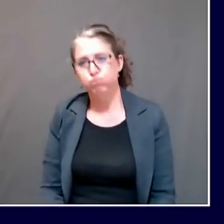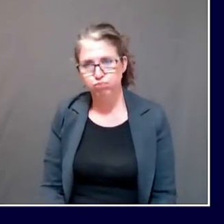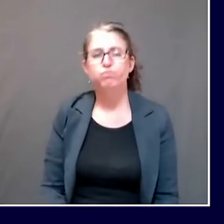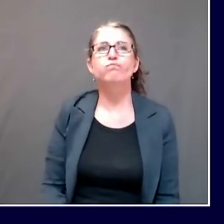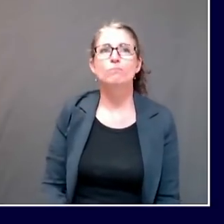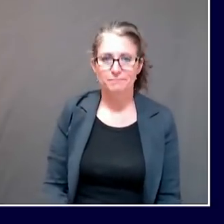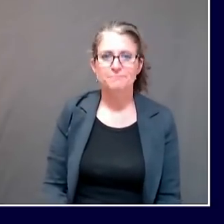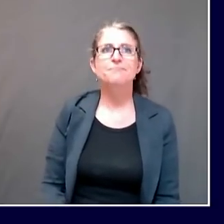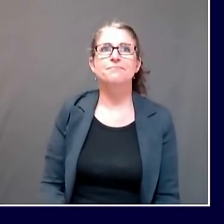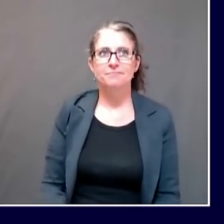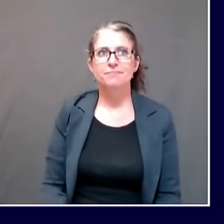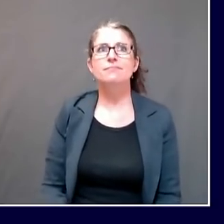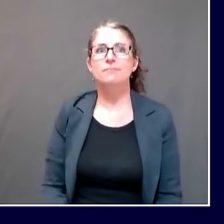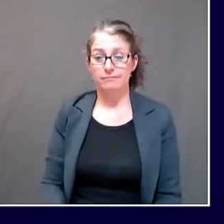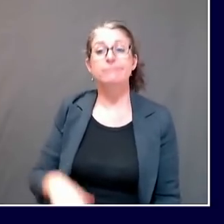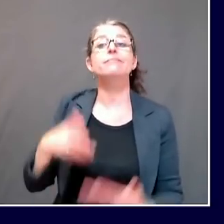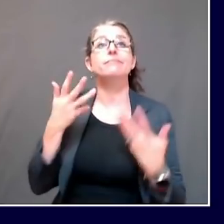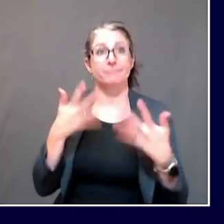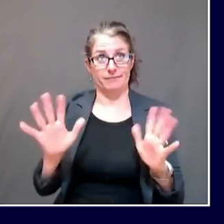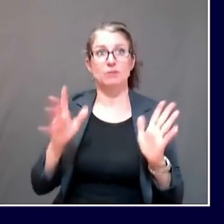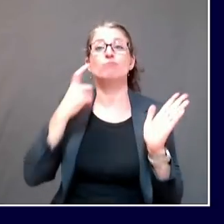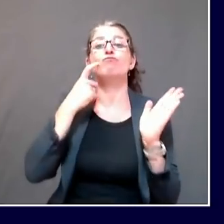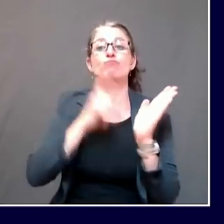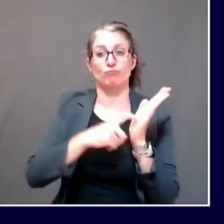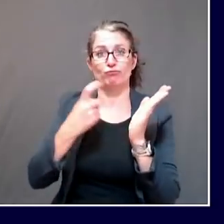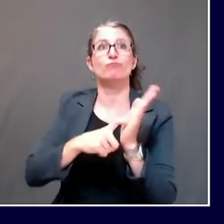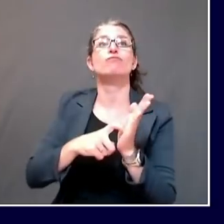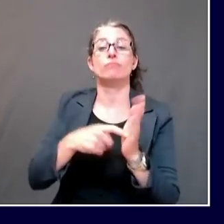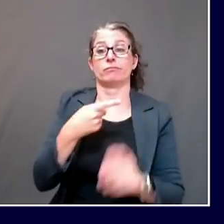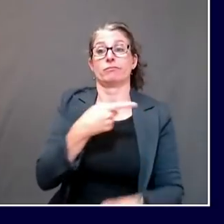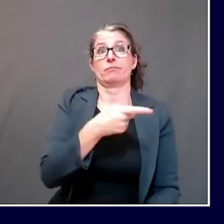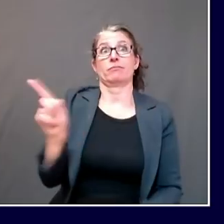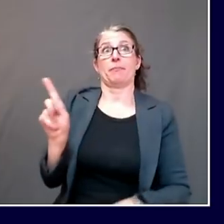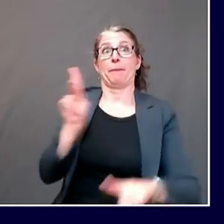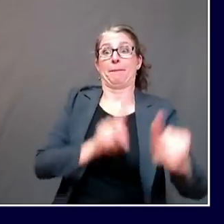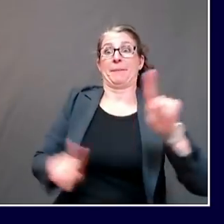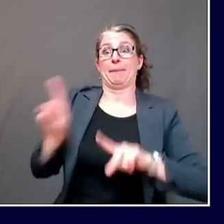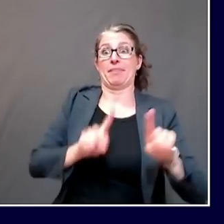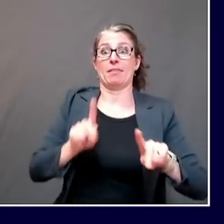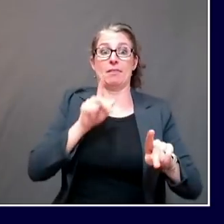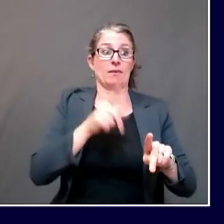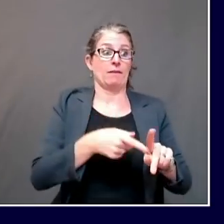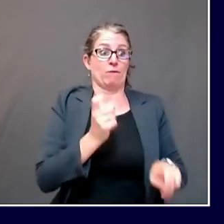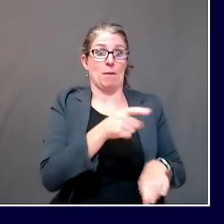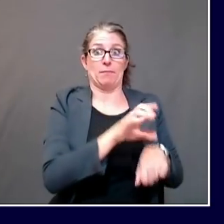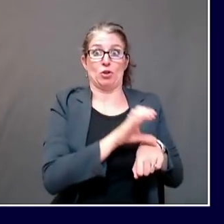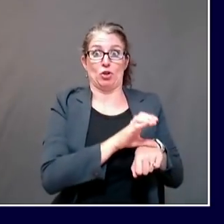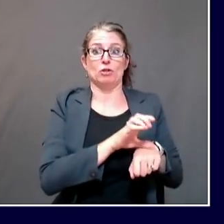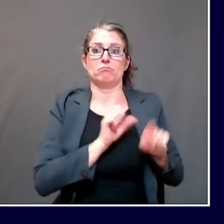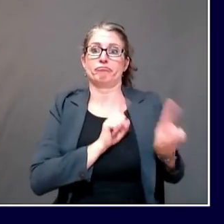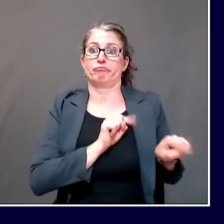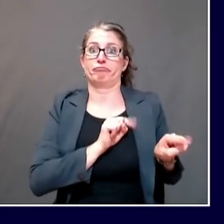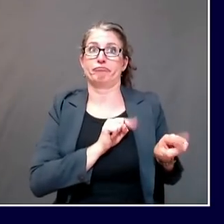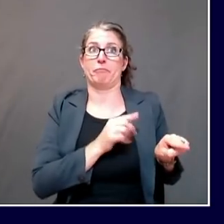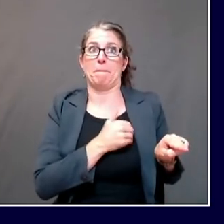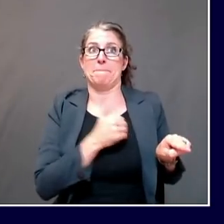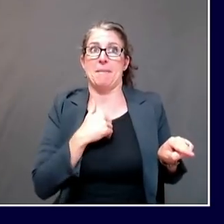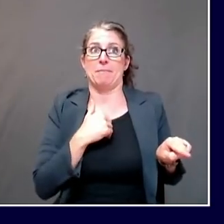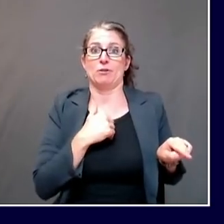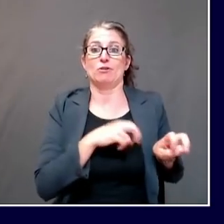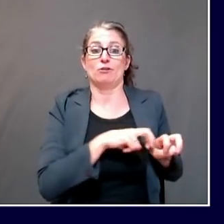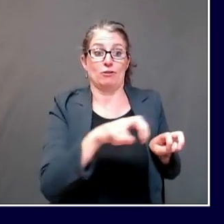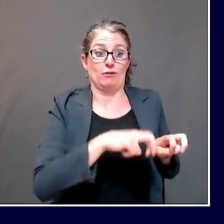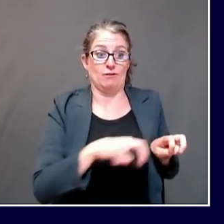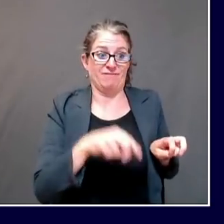several individuals who are members of that church who attended the August 7th wedding. In some instances, this is